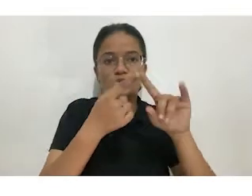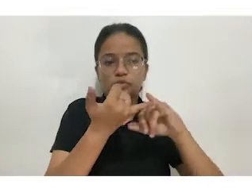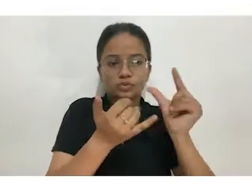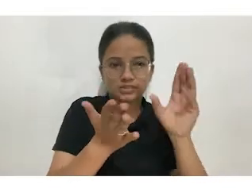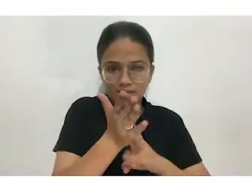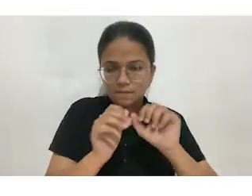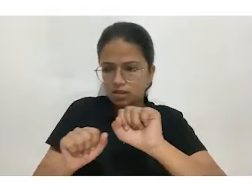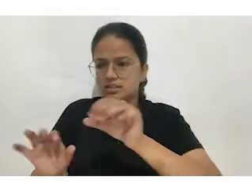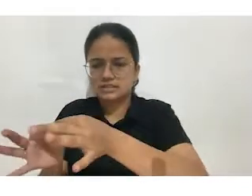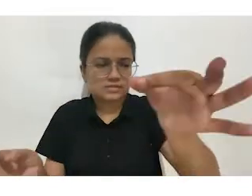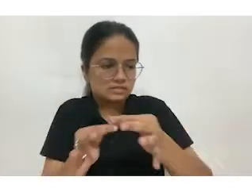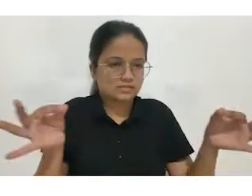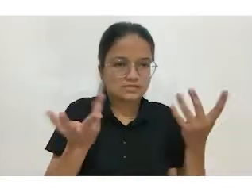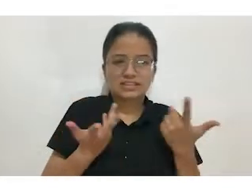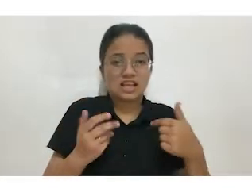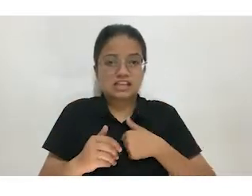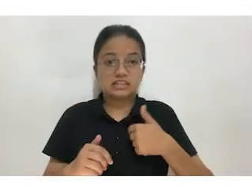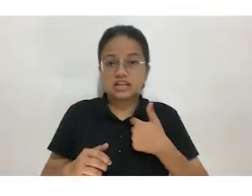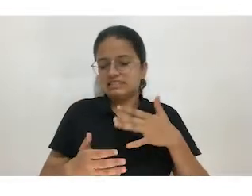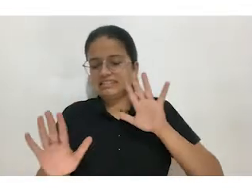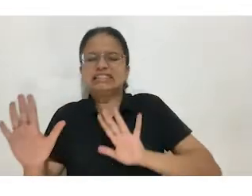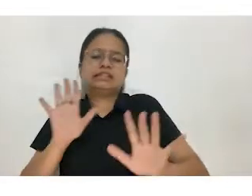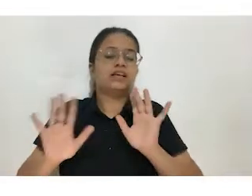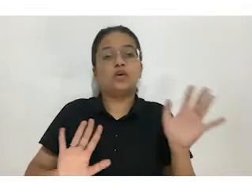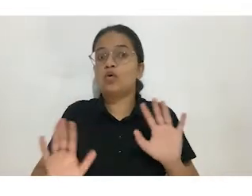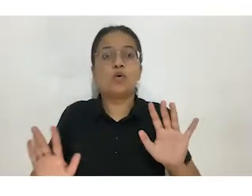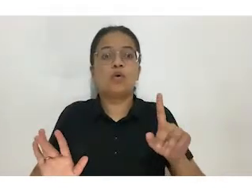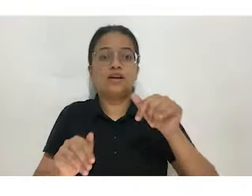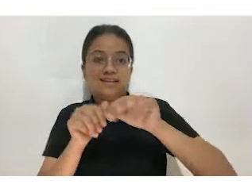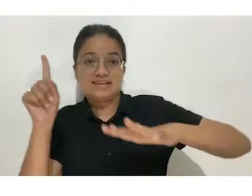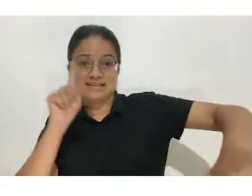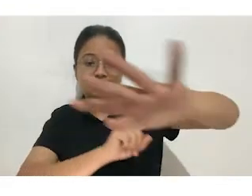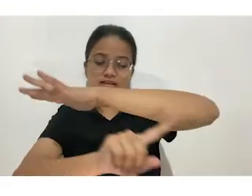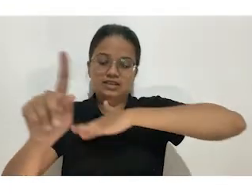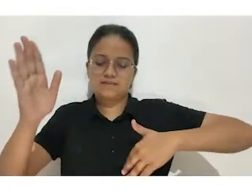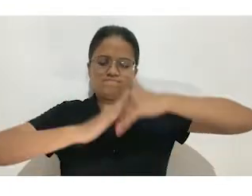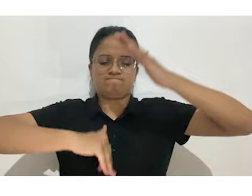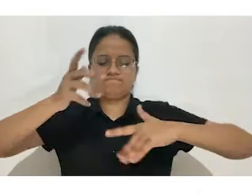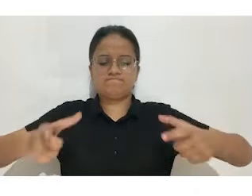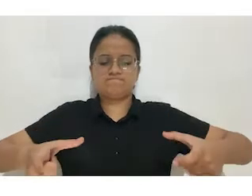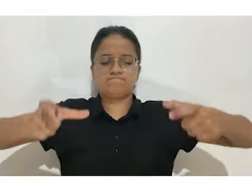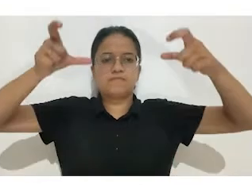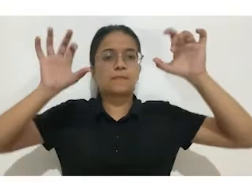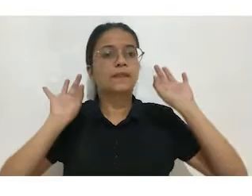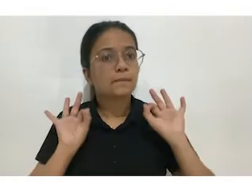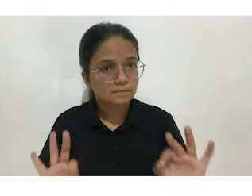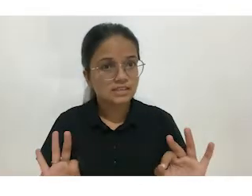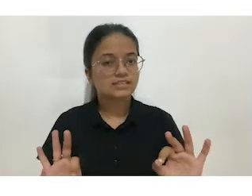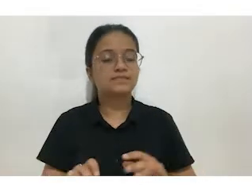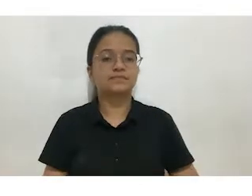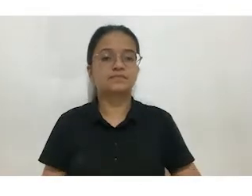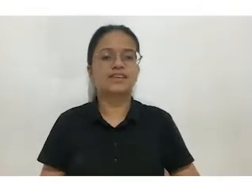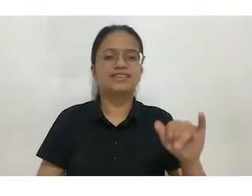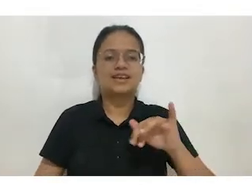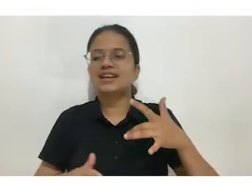museum spaces, and not compromising at all on the public areas which really make art spaces